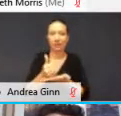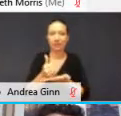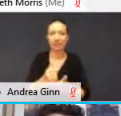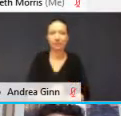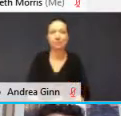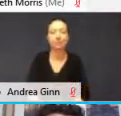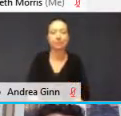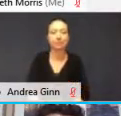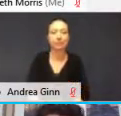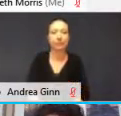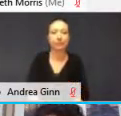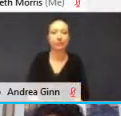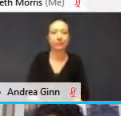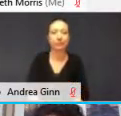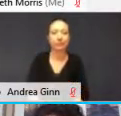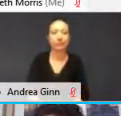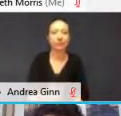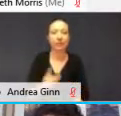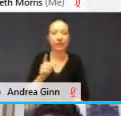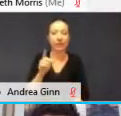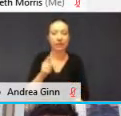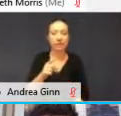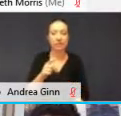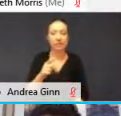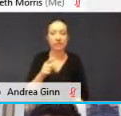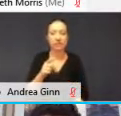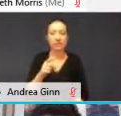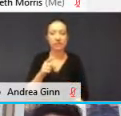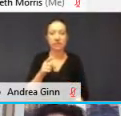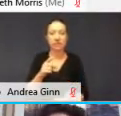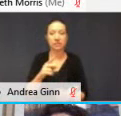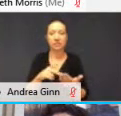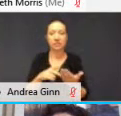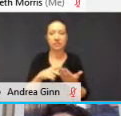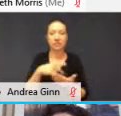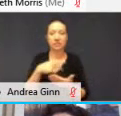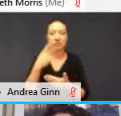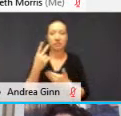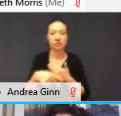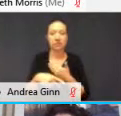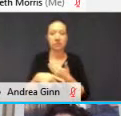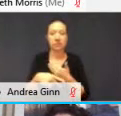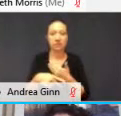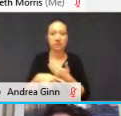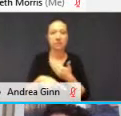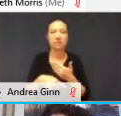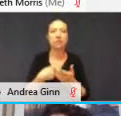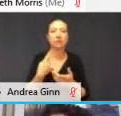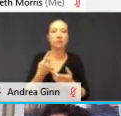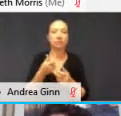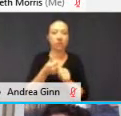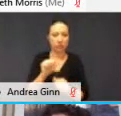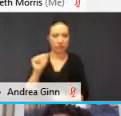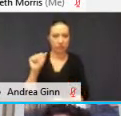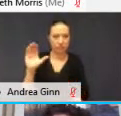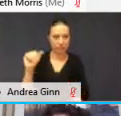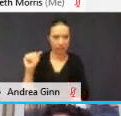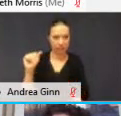so this is a program under the ACA where individuals and